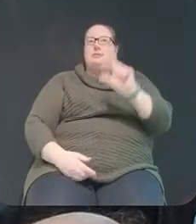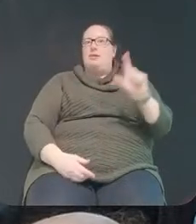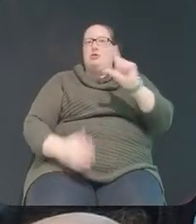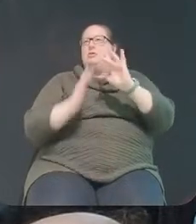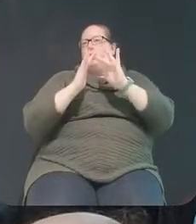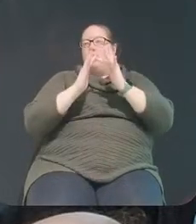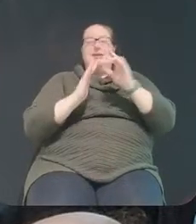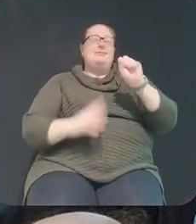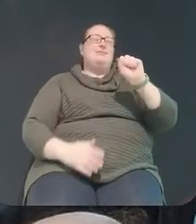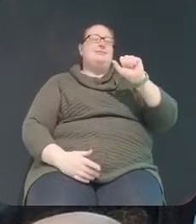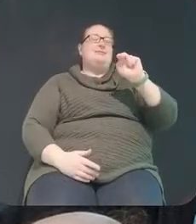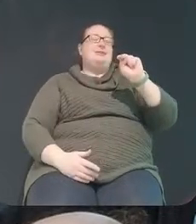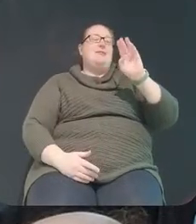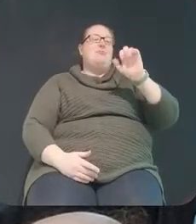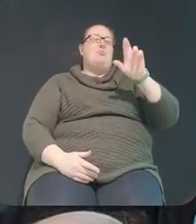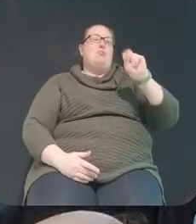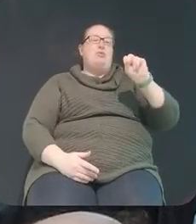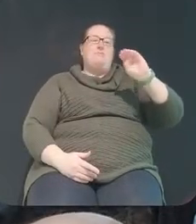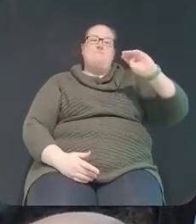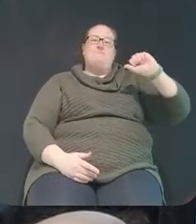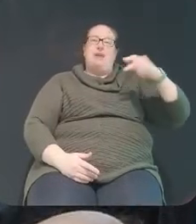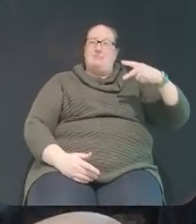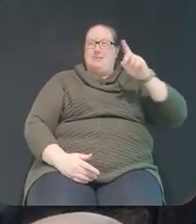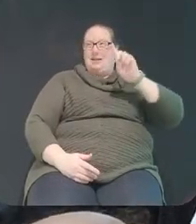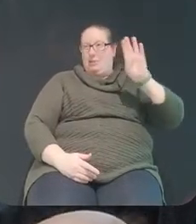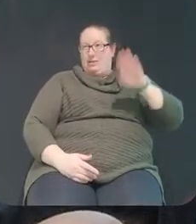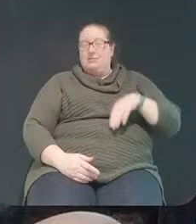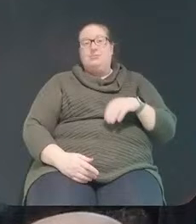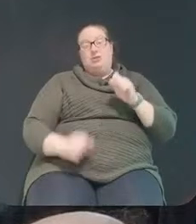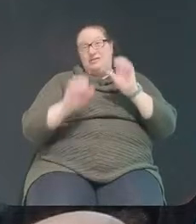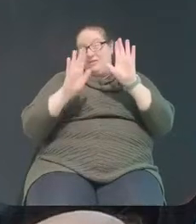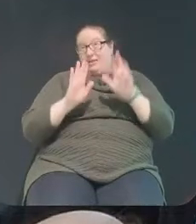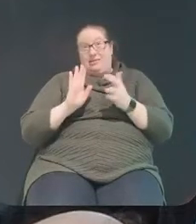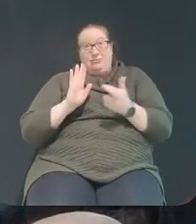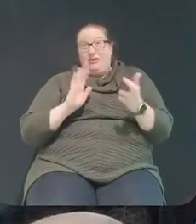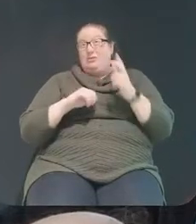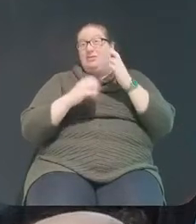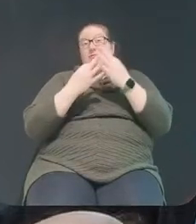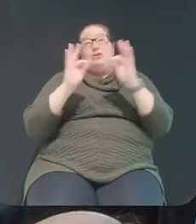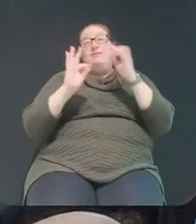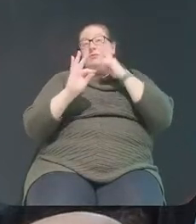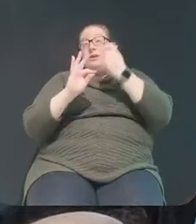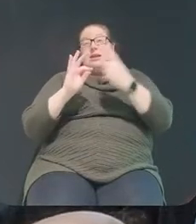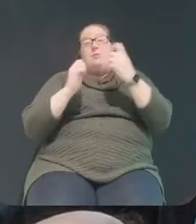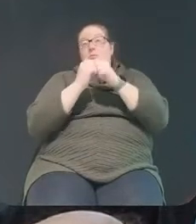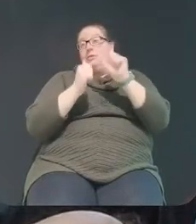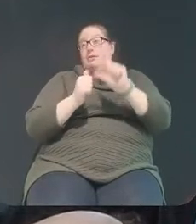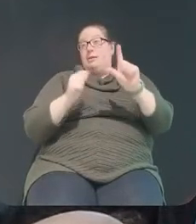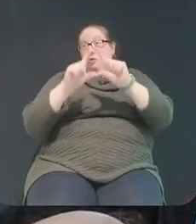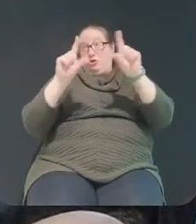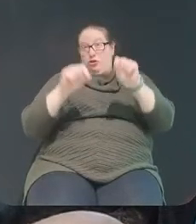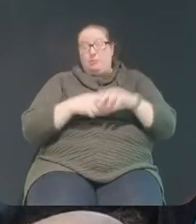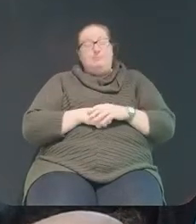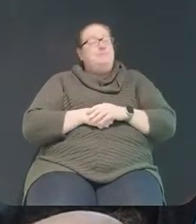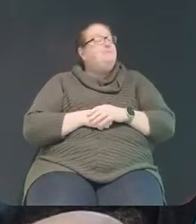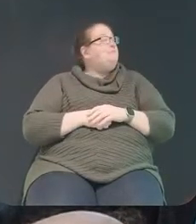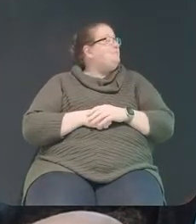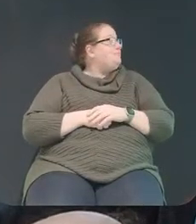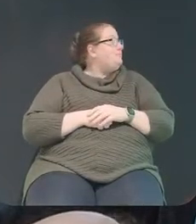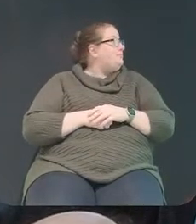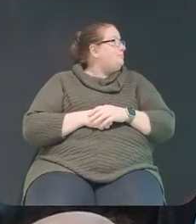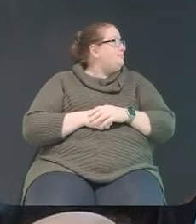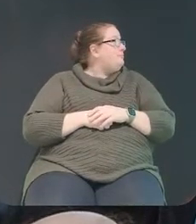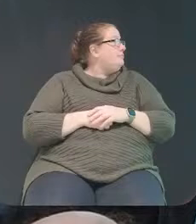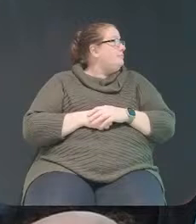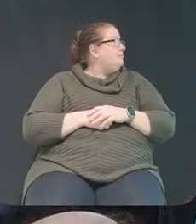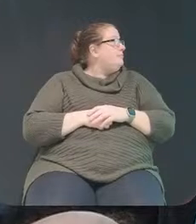Sanborn map database, which is a fantastic resource and free to anyone with a library card. So besides showing the location